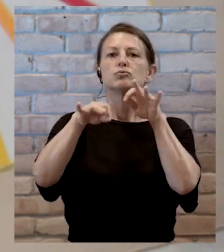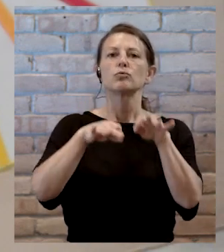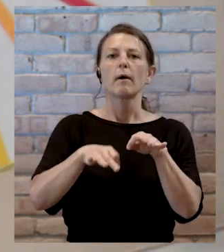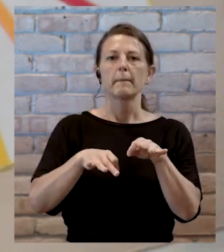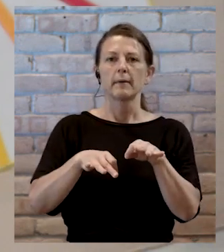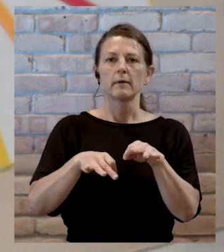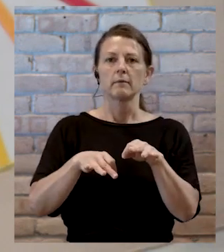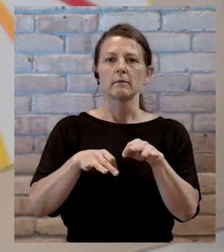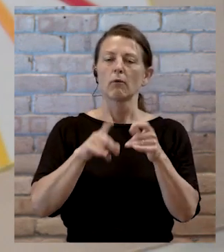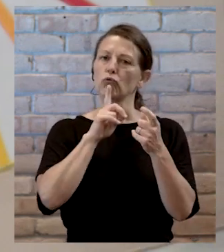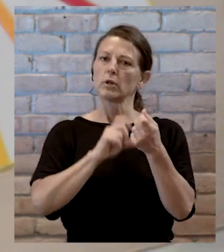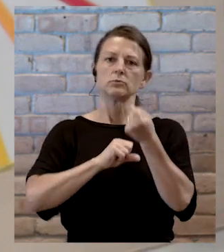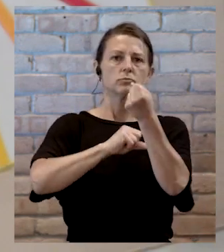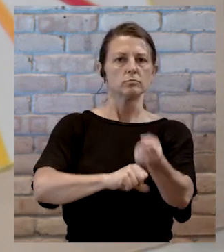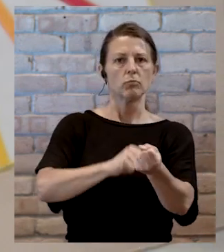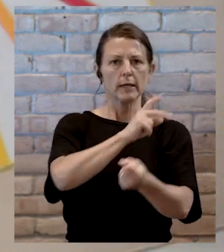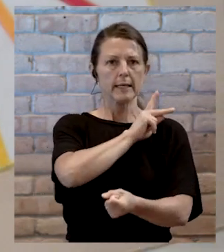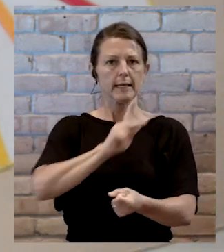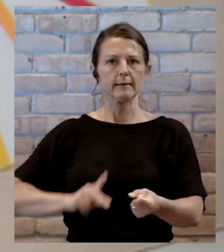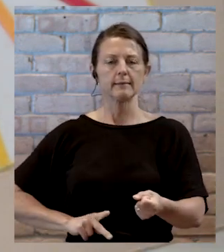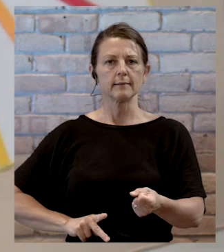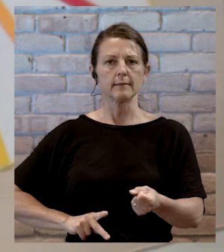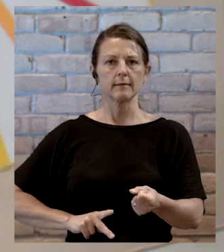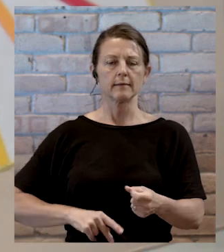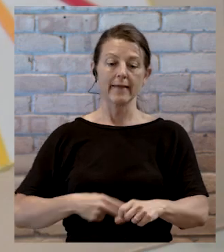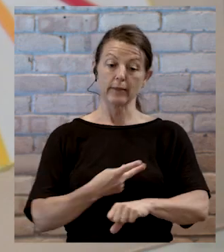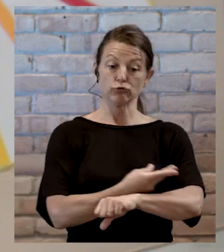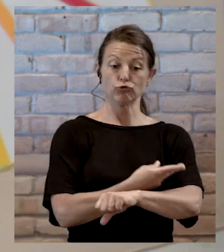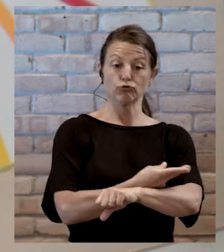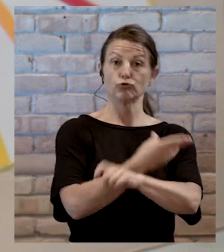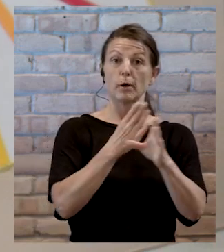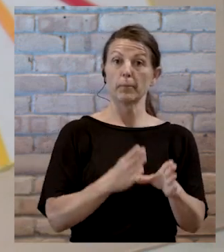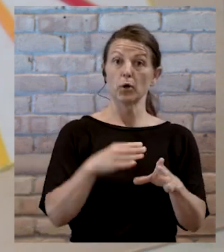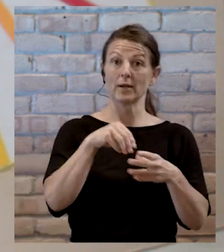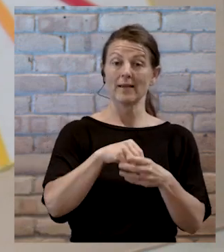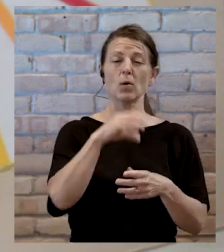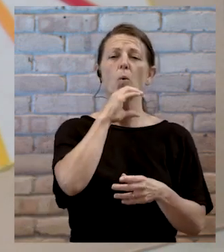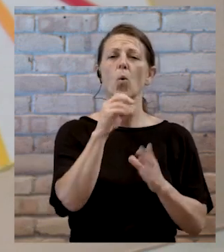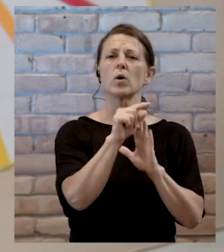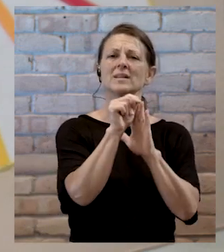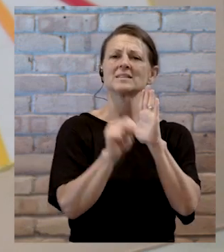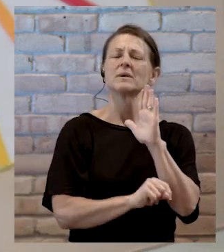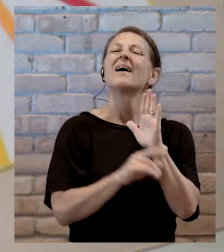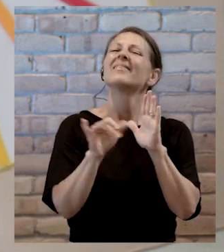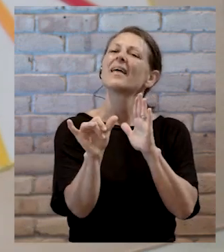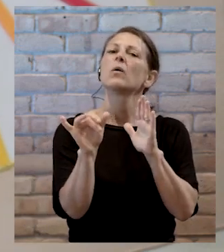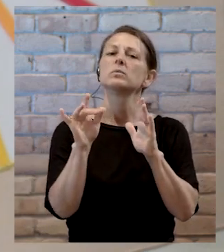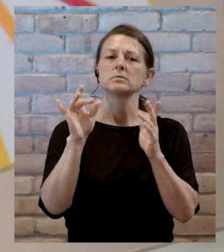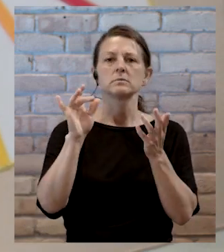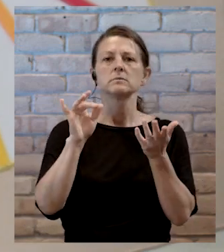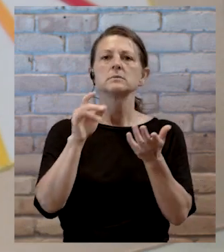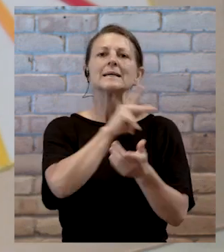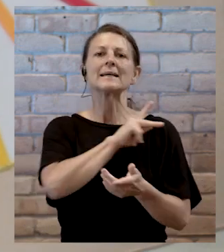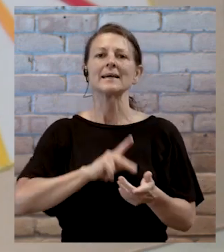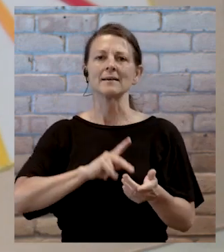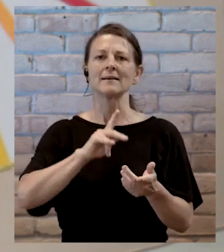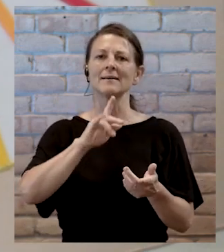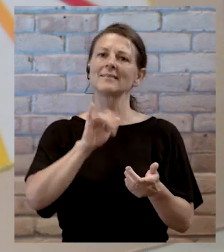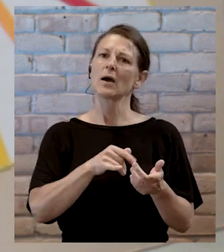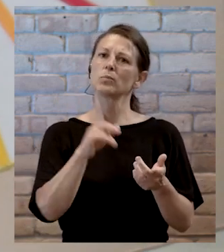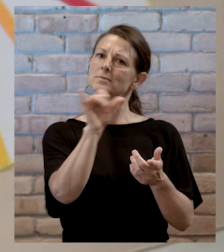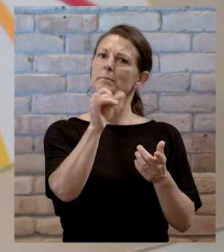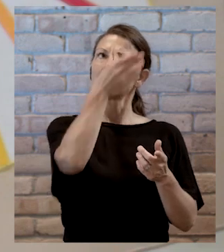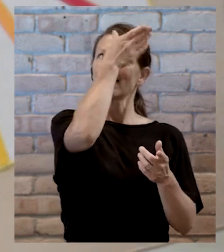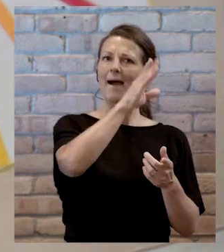king. That the shepherd in the Old Testament was the mighty king. It was God coming to rescue and